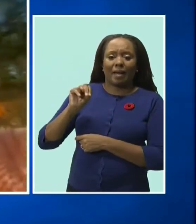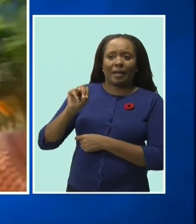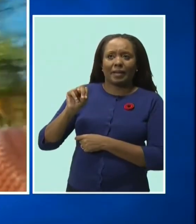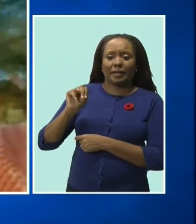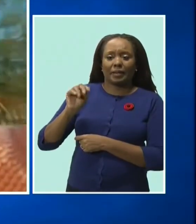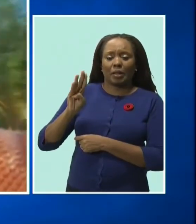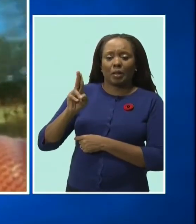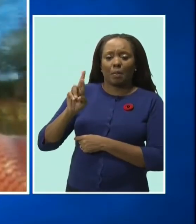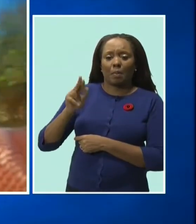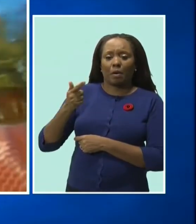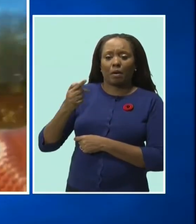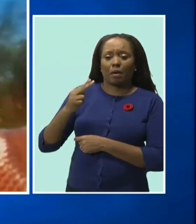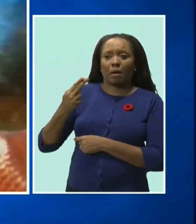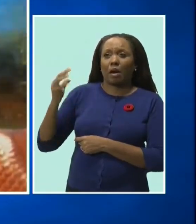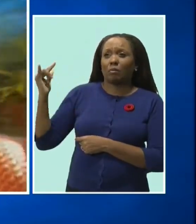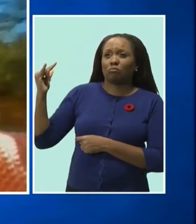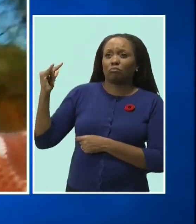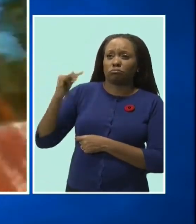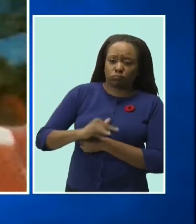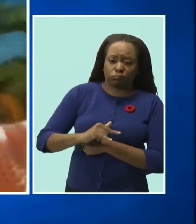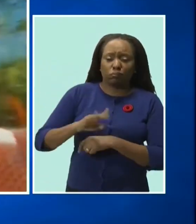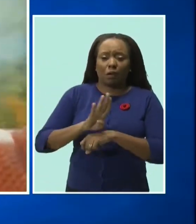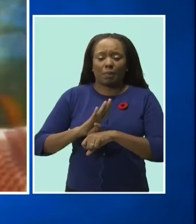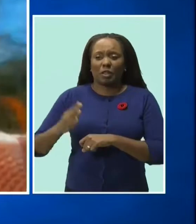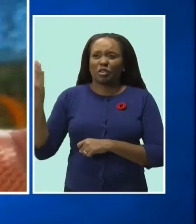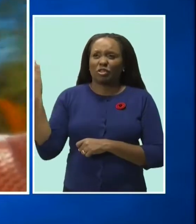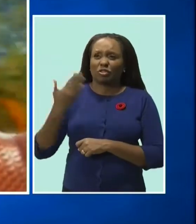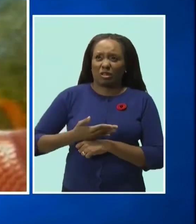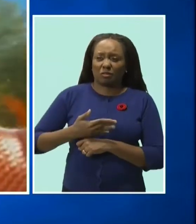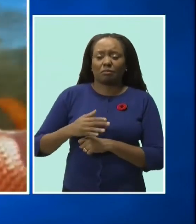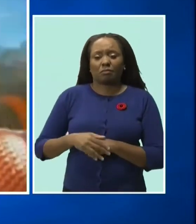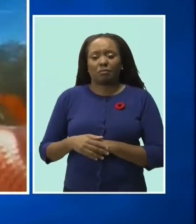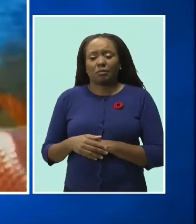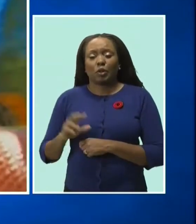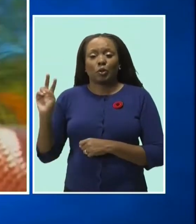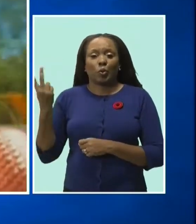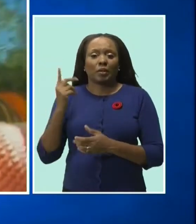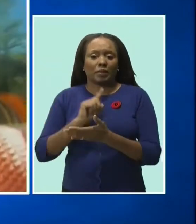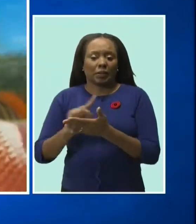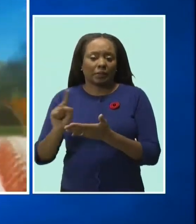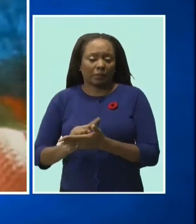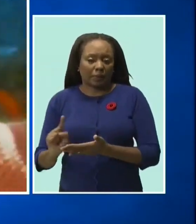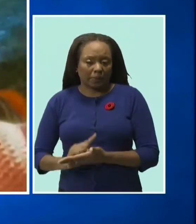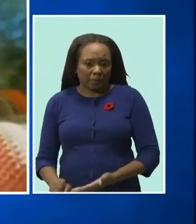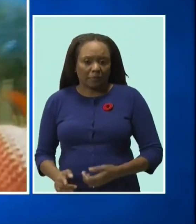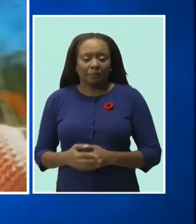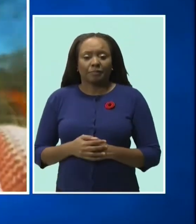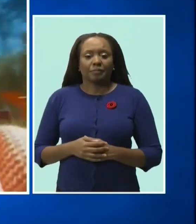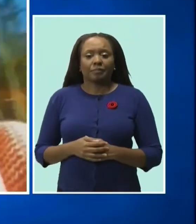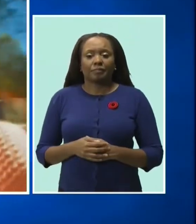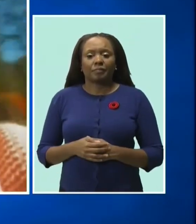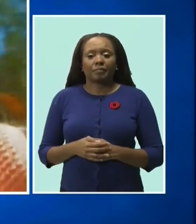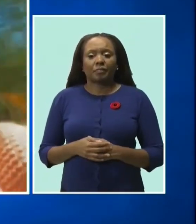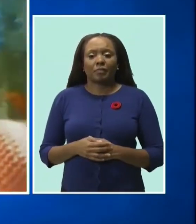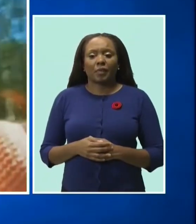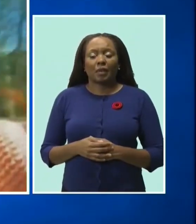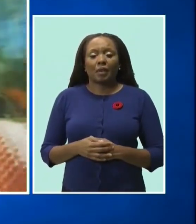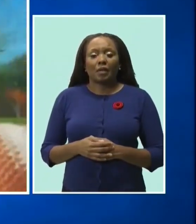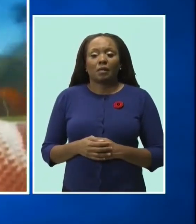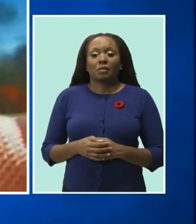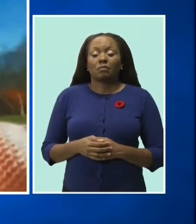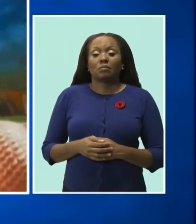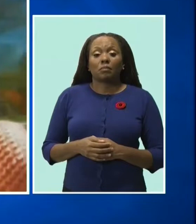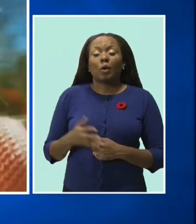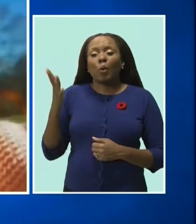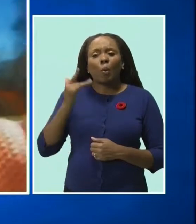difficult for anyone to argue with what the airlines are seeing forecasted. They would not put additional lift in if